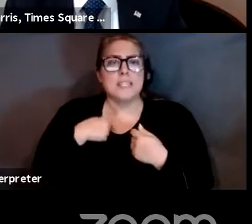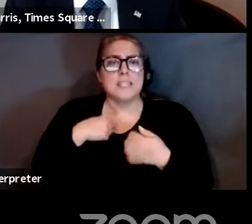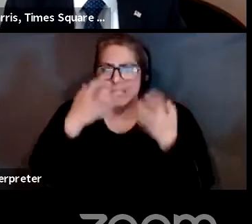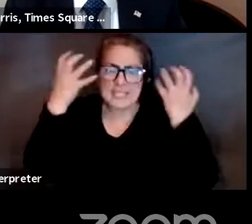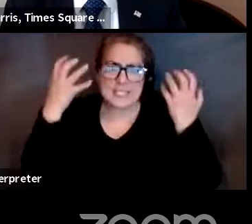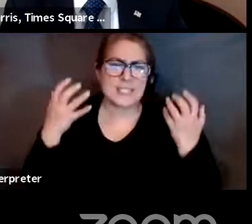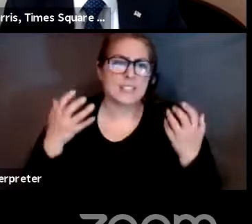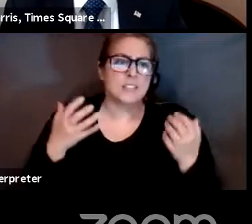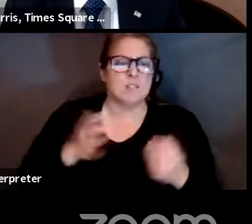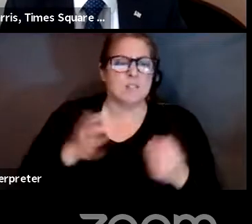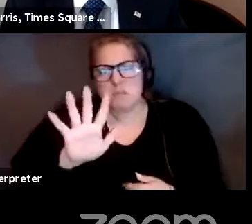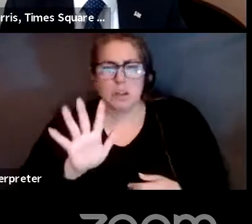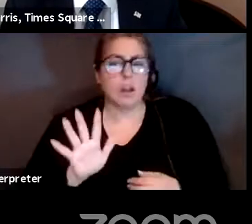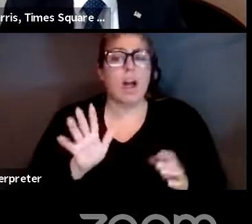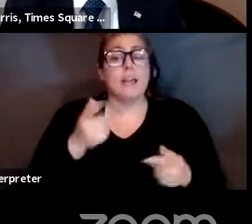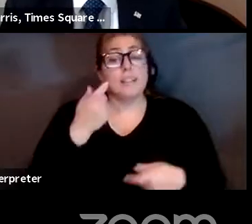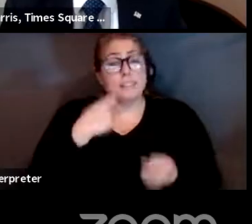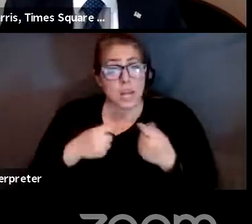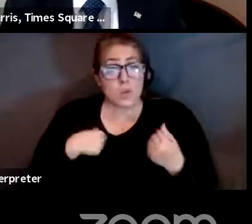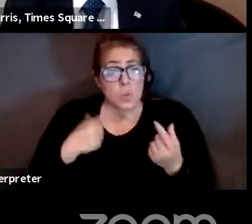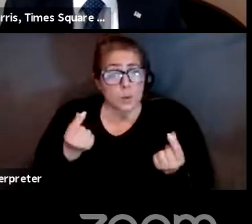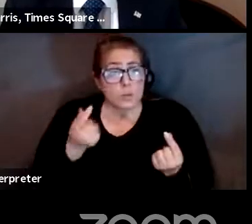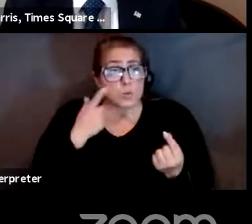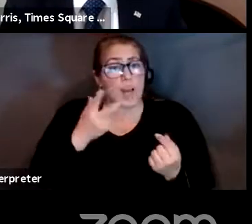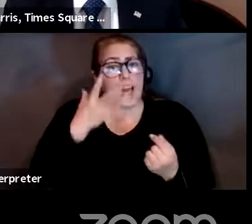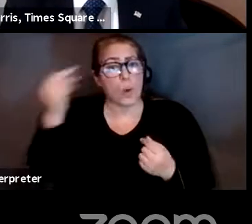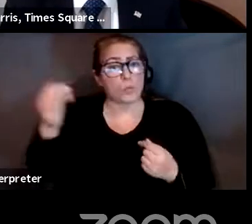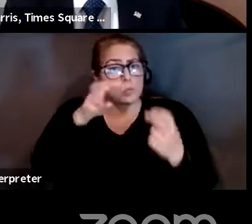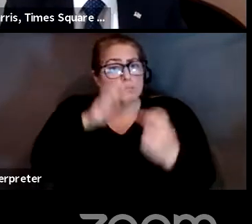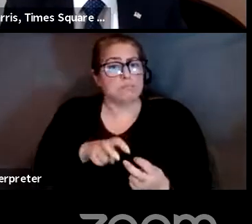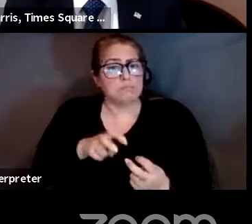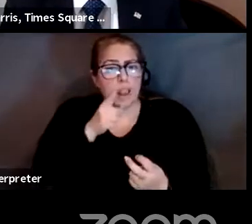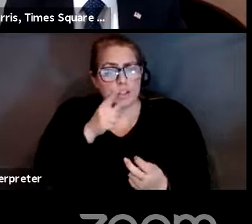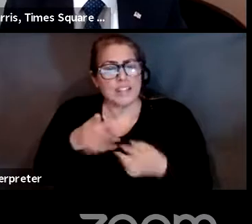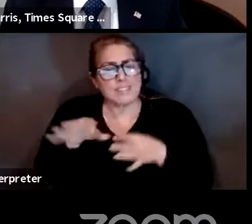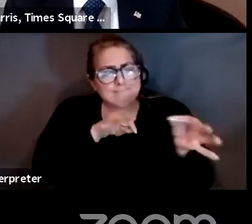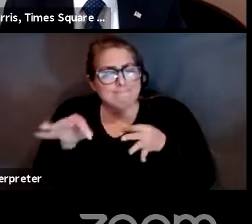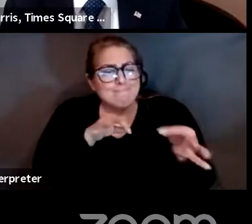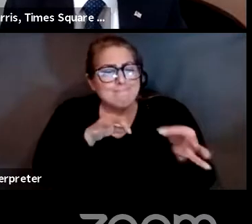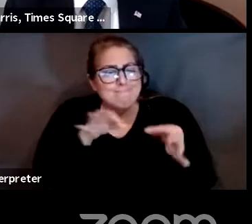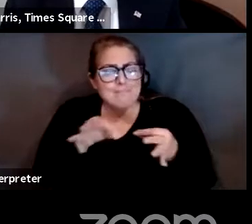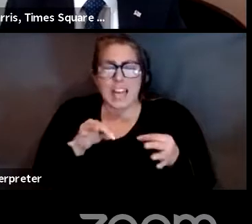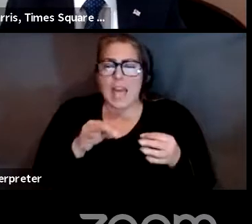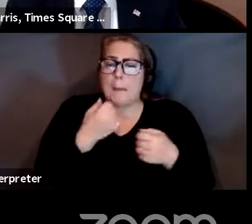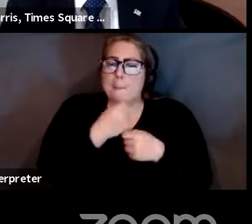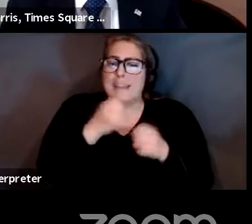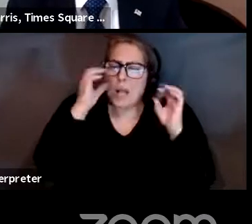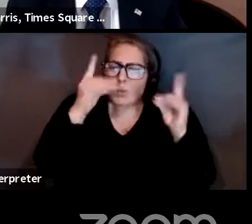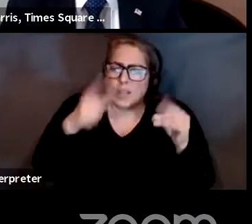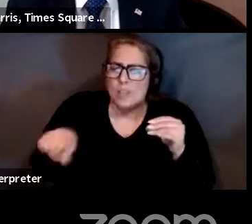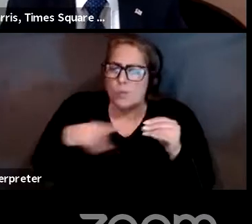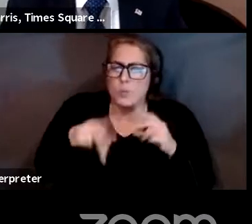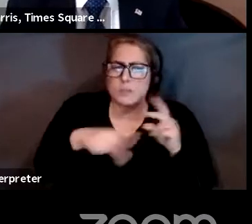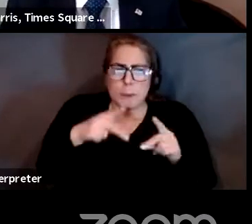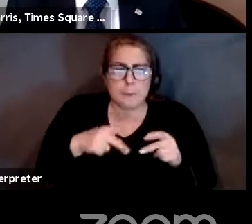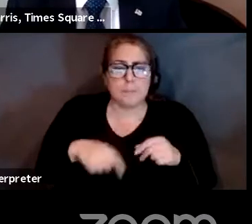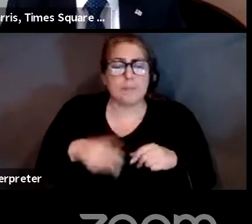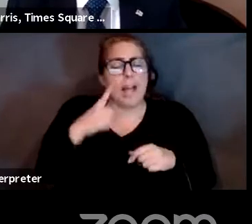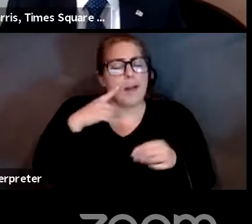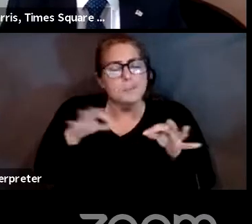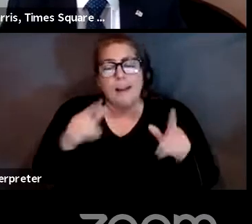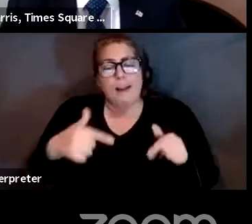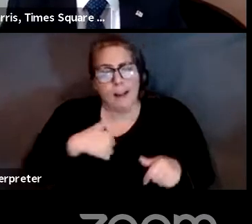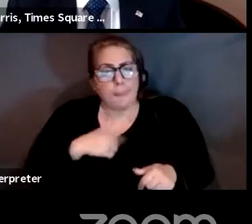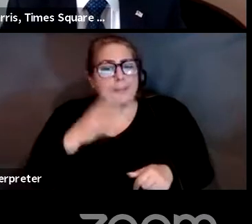let's educate them, let's enlighten them, and let them know that, you know, I may deal with mental illness or substance use disorder or been